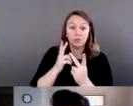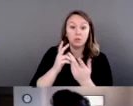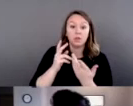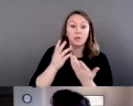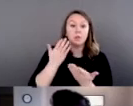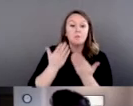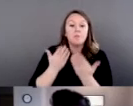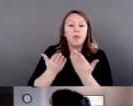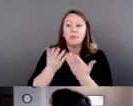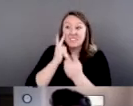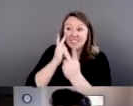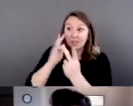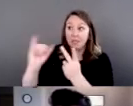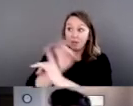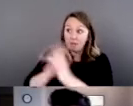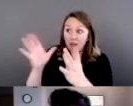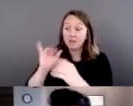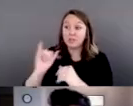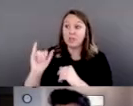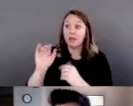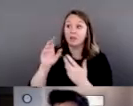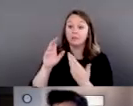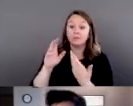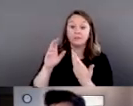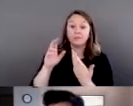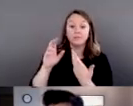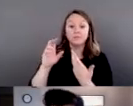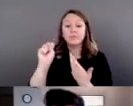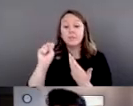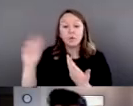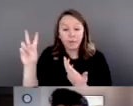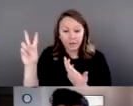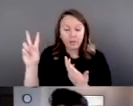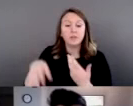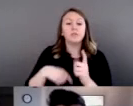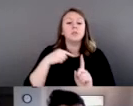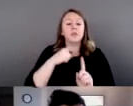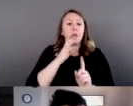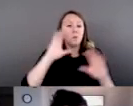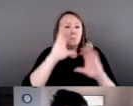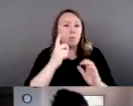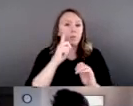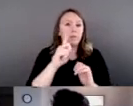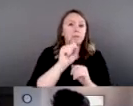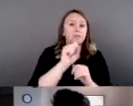coping mechanisms such as sex or drinking or drugs.